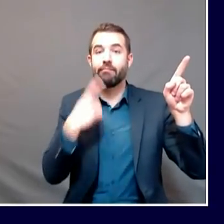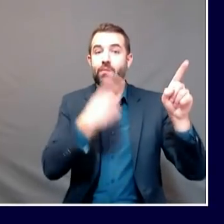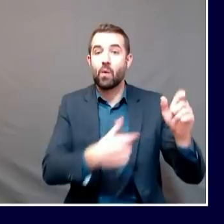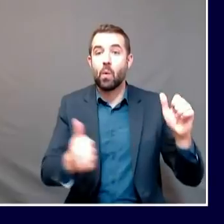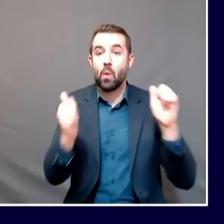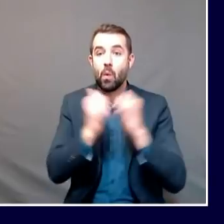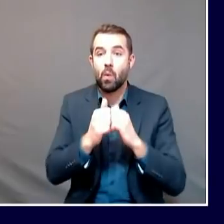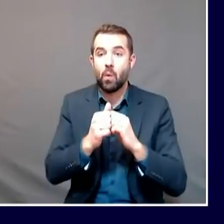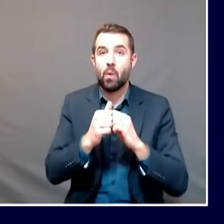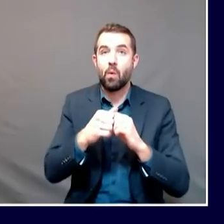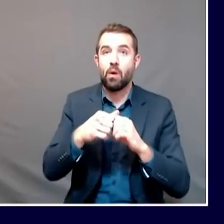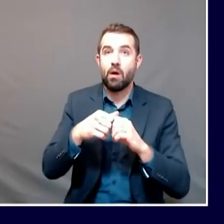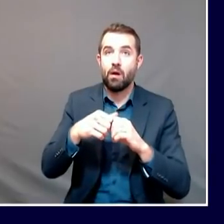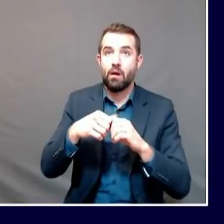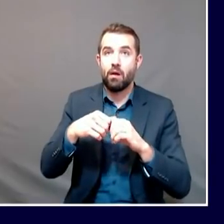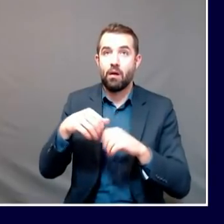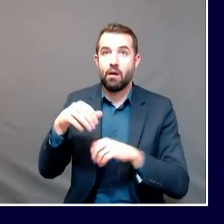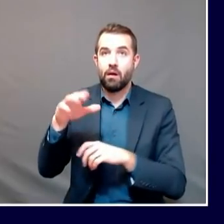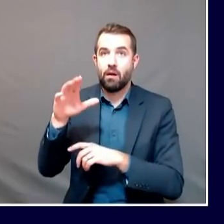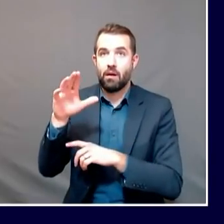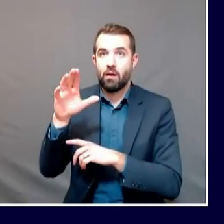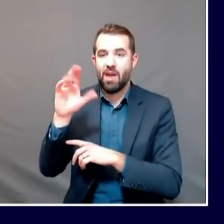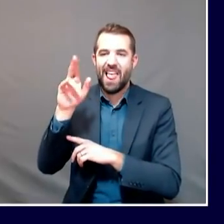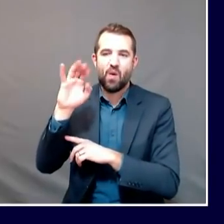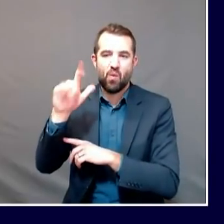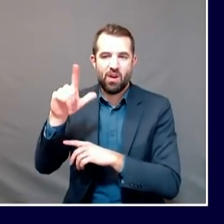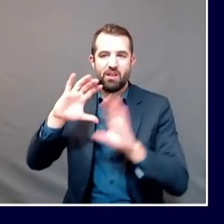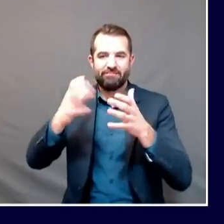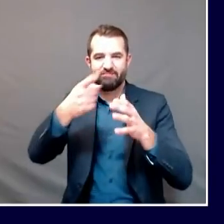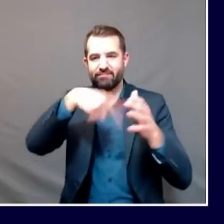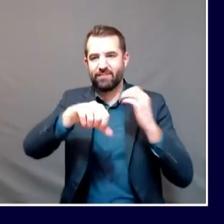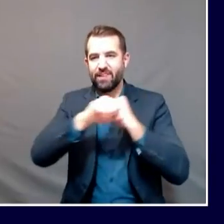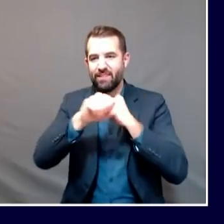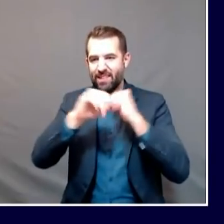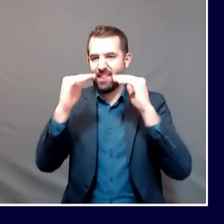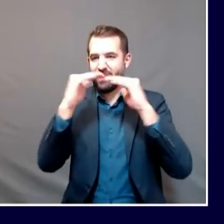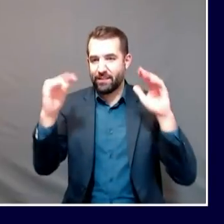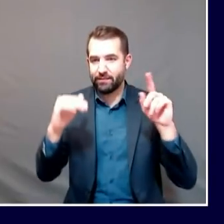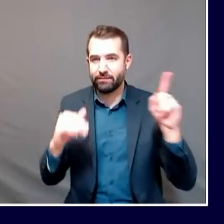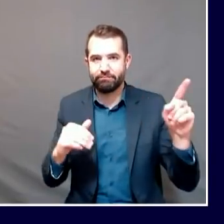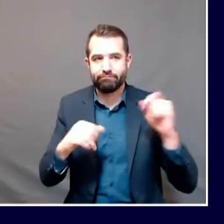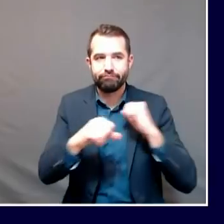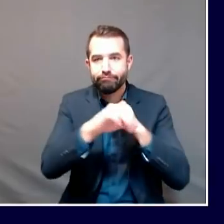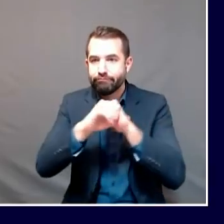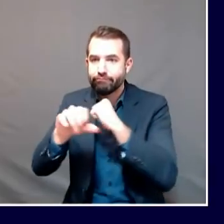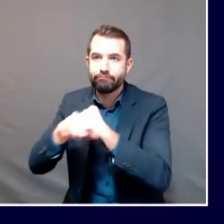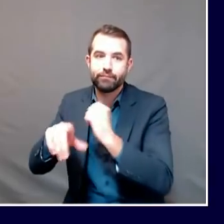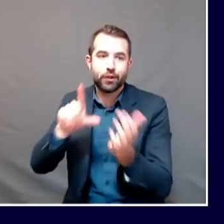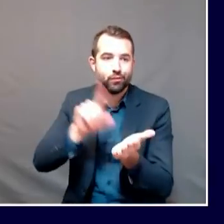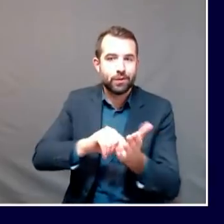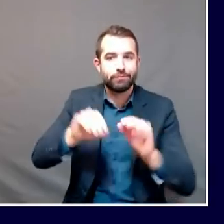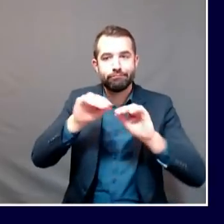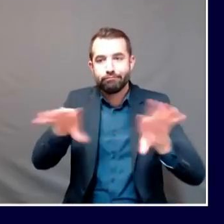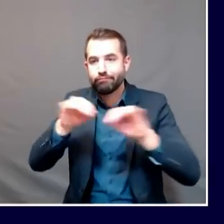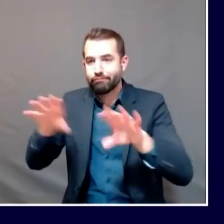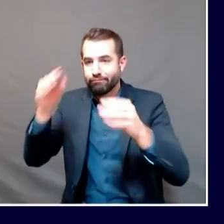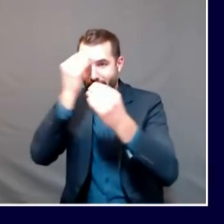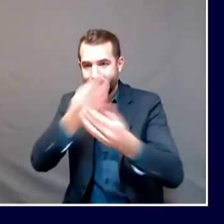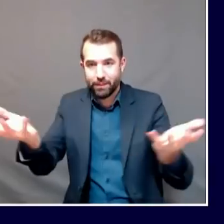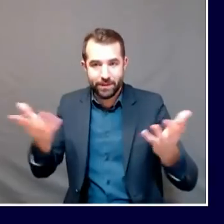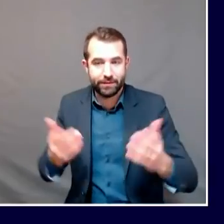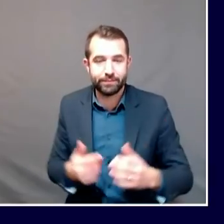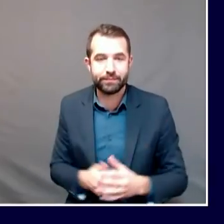other groups. That'll be a national level campaign. We're working right now to particularize that to Maine, because there may be questions